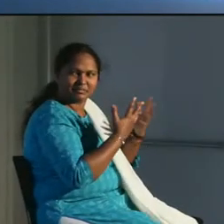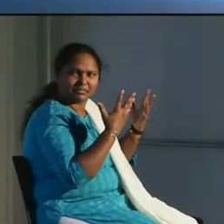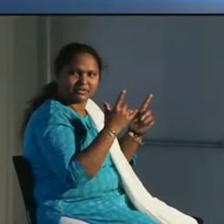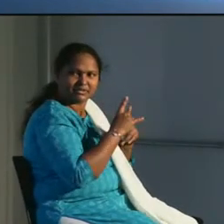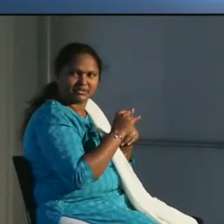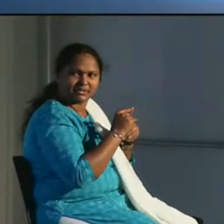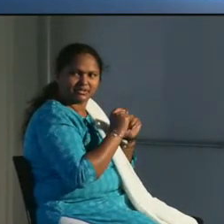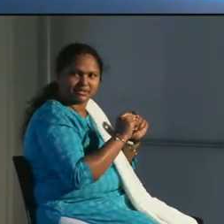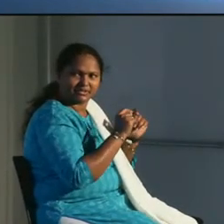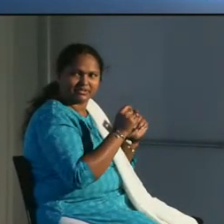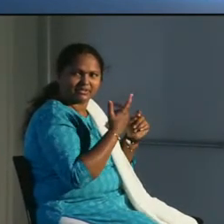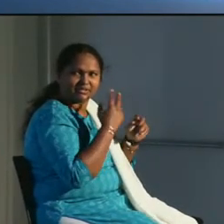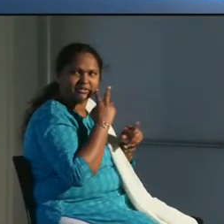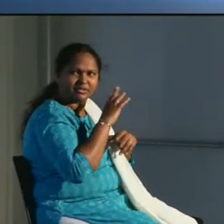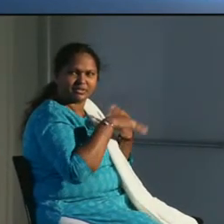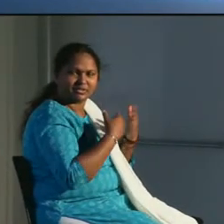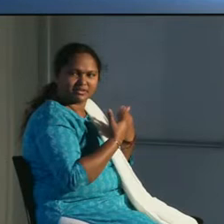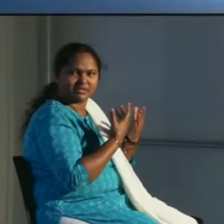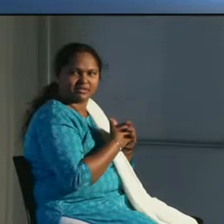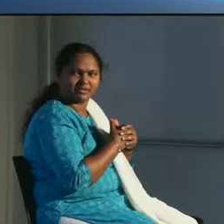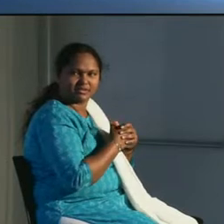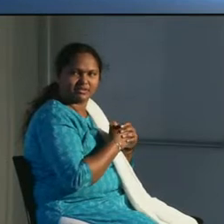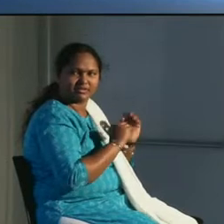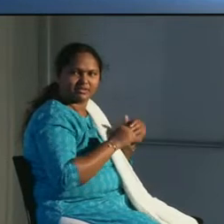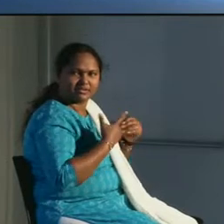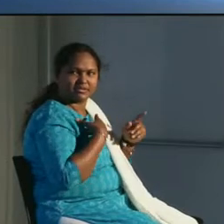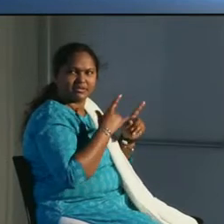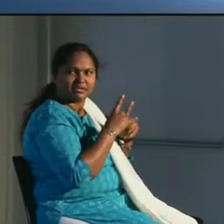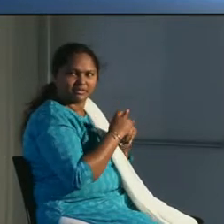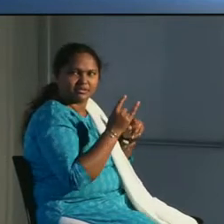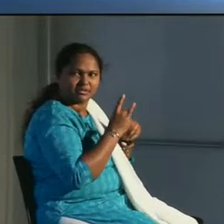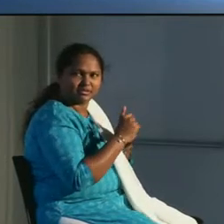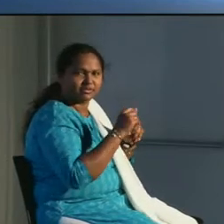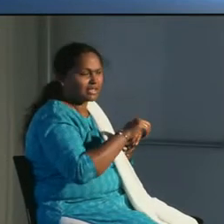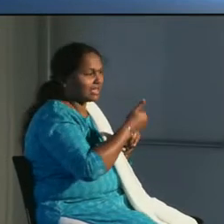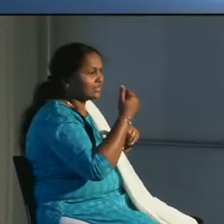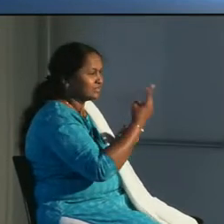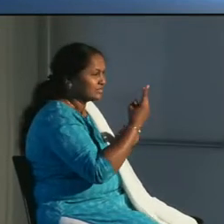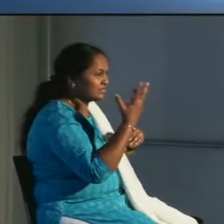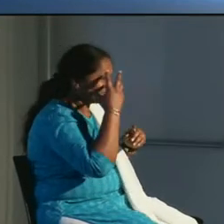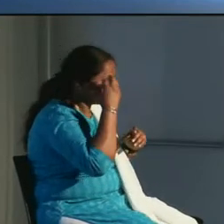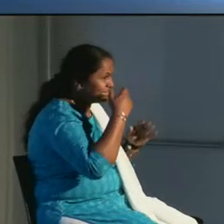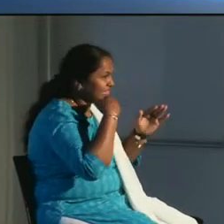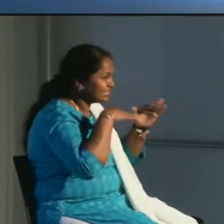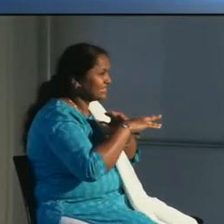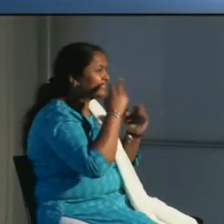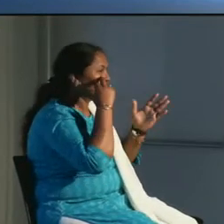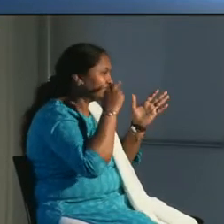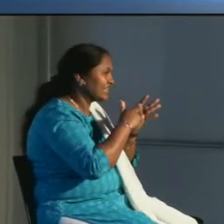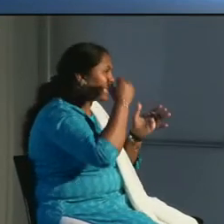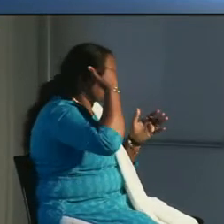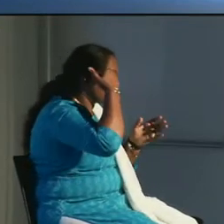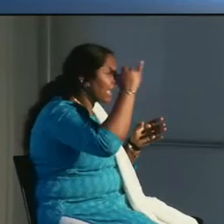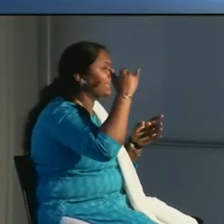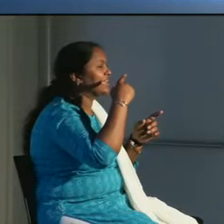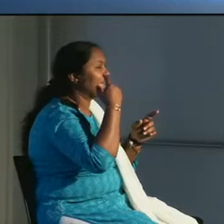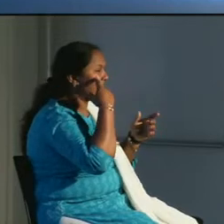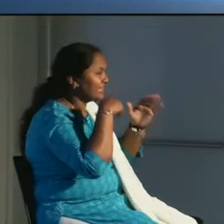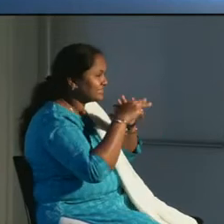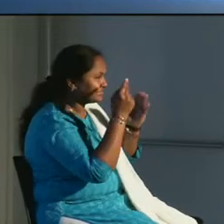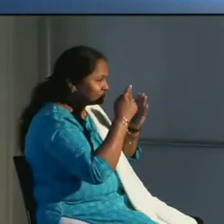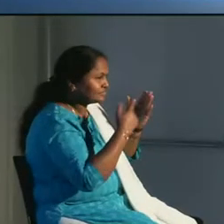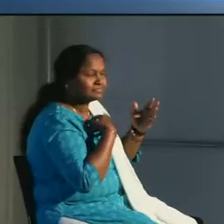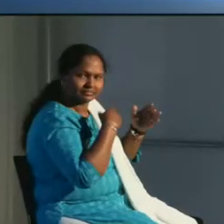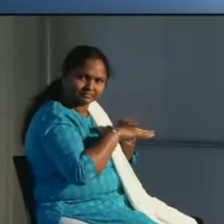yesterday, Vijeta talked about how difficult it is for Dalits to, you know, internalize the idea of an artist.